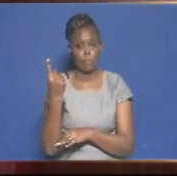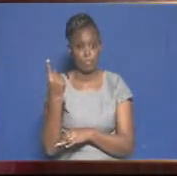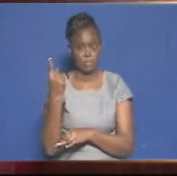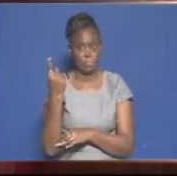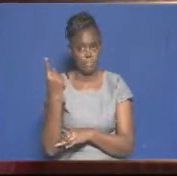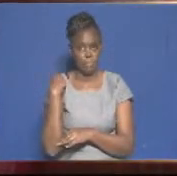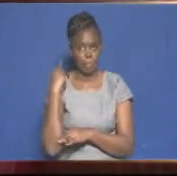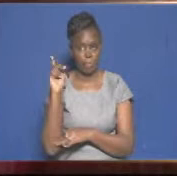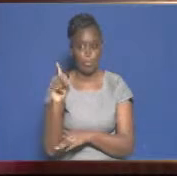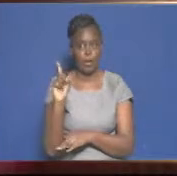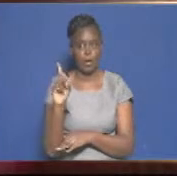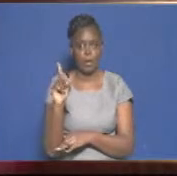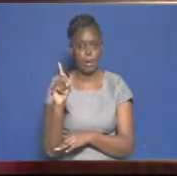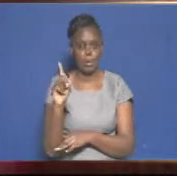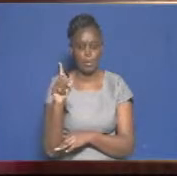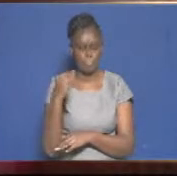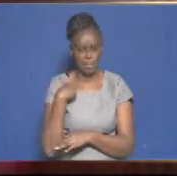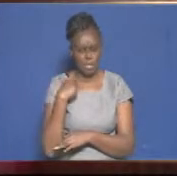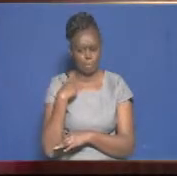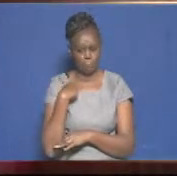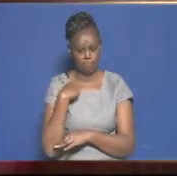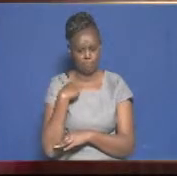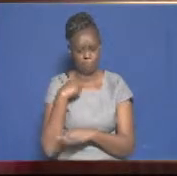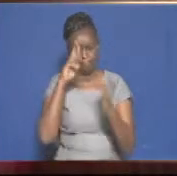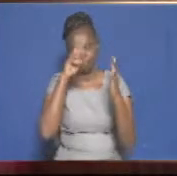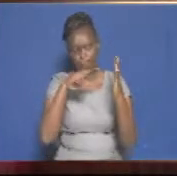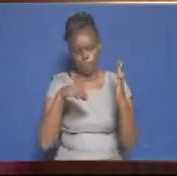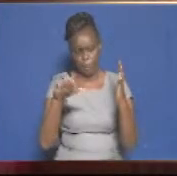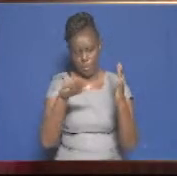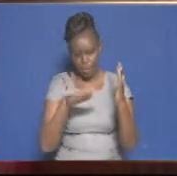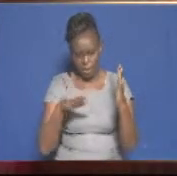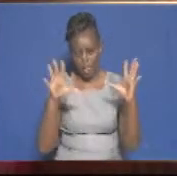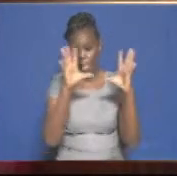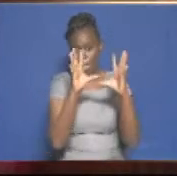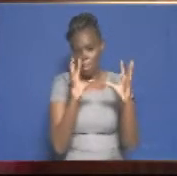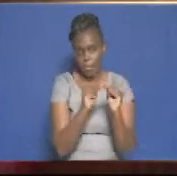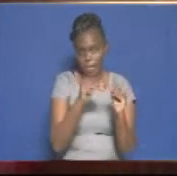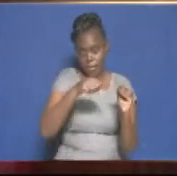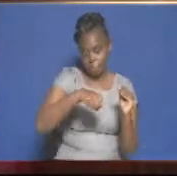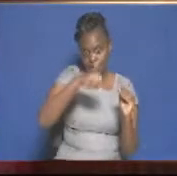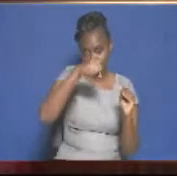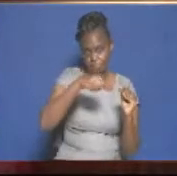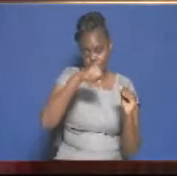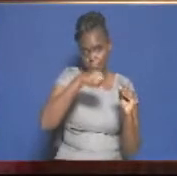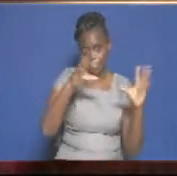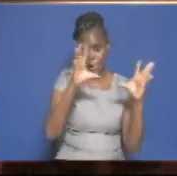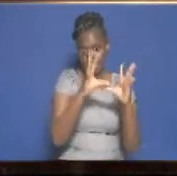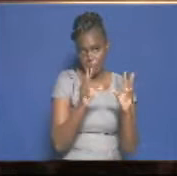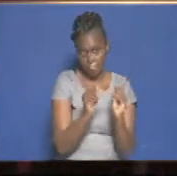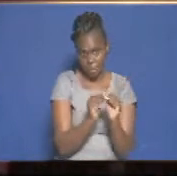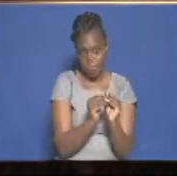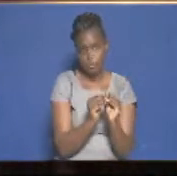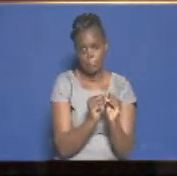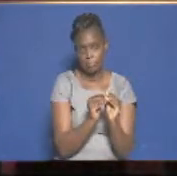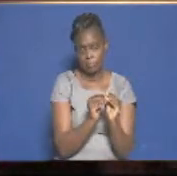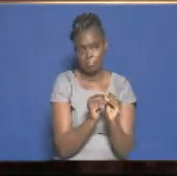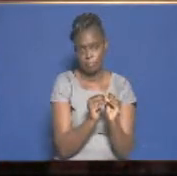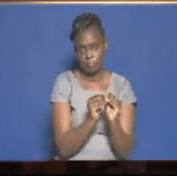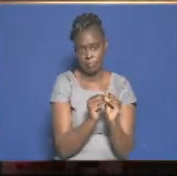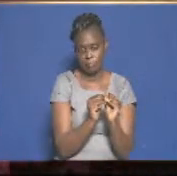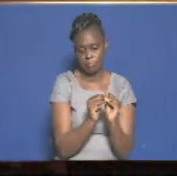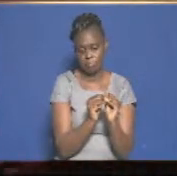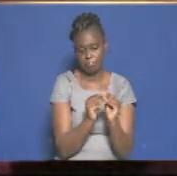looking at areas which the budget might have left